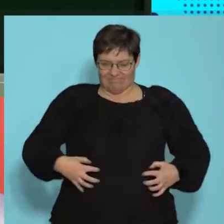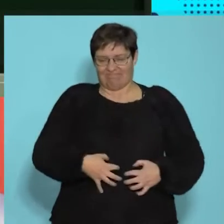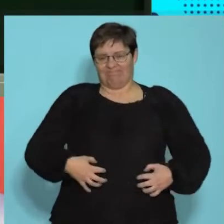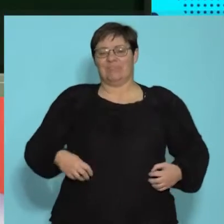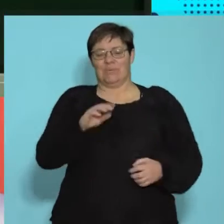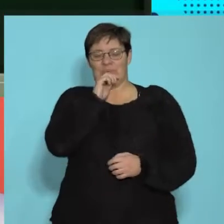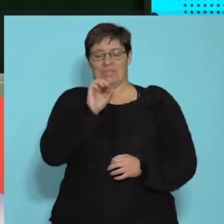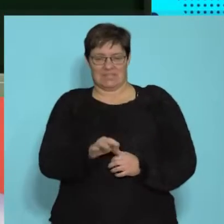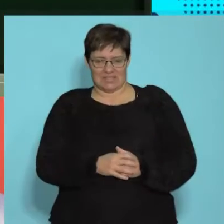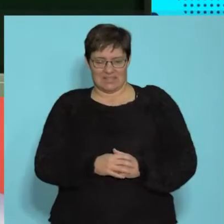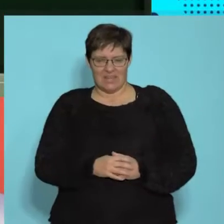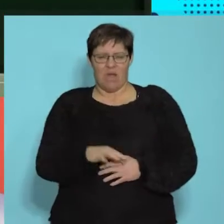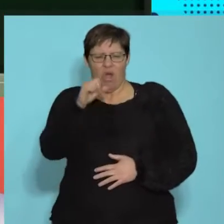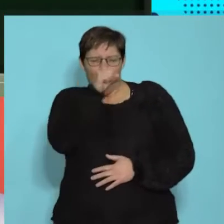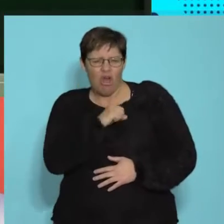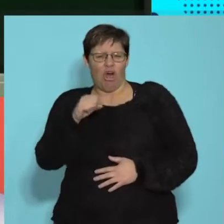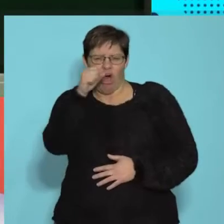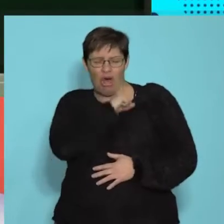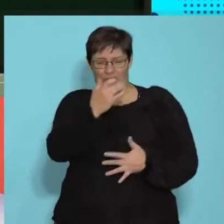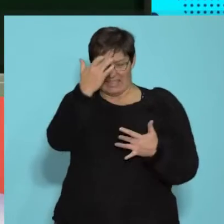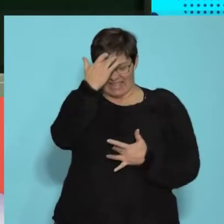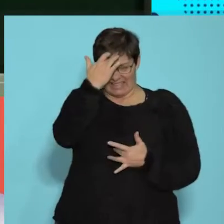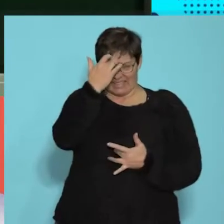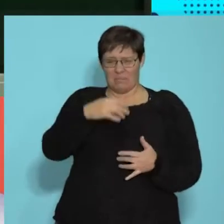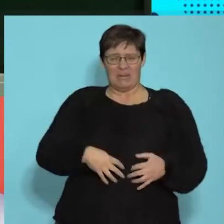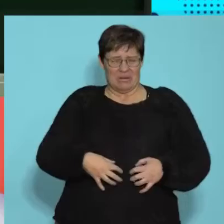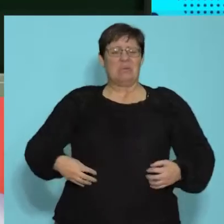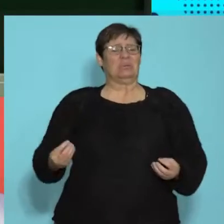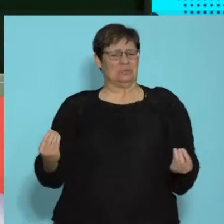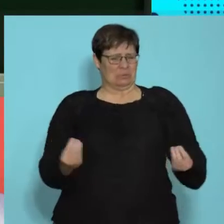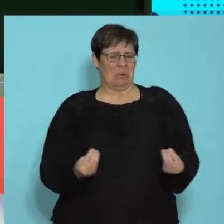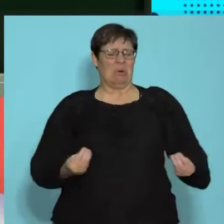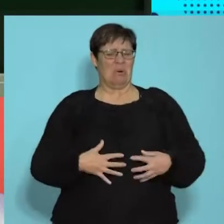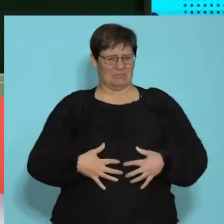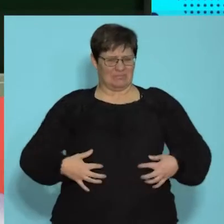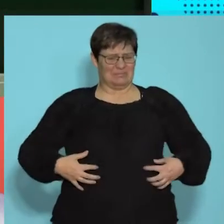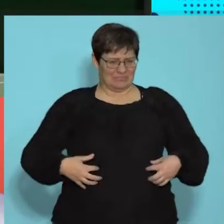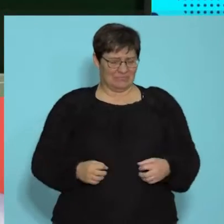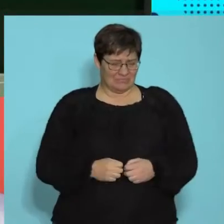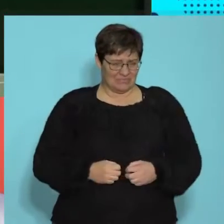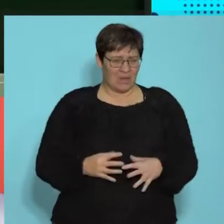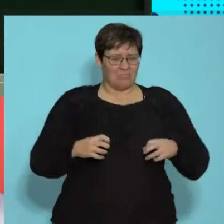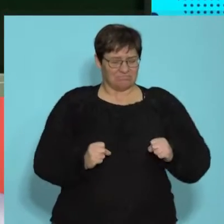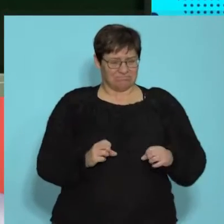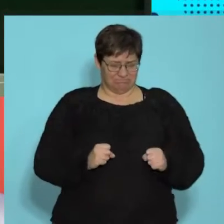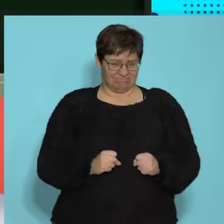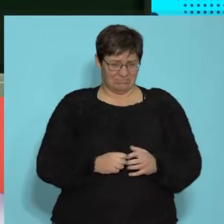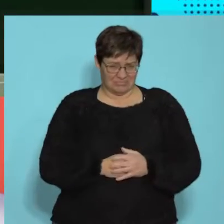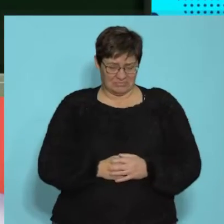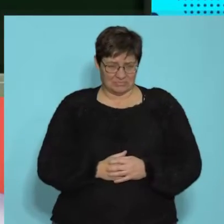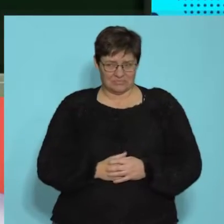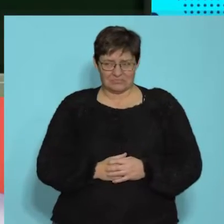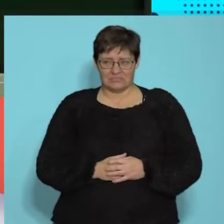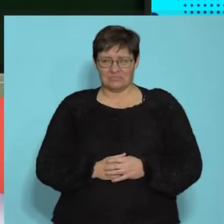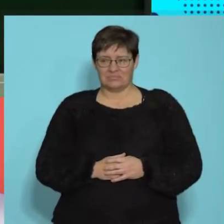abdominals get sore. I don't know if you ever coughed a lot where you've been really sick. I don't know if you've ever felt it. Sometimes your tummy muscles, your abs, all right, can